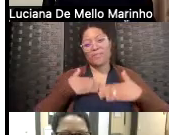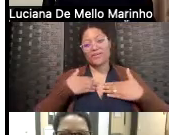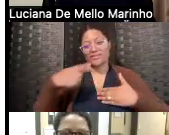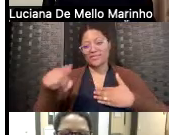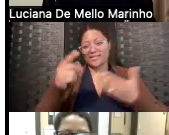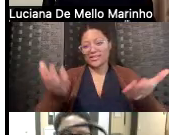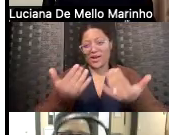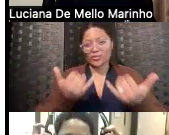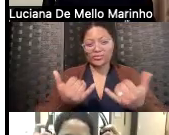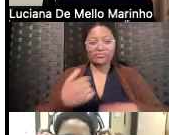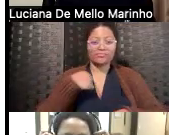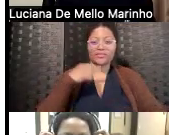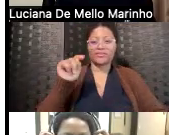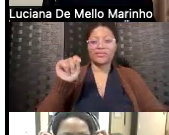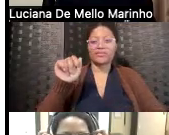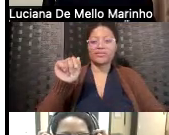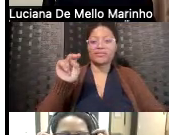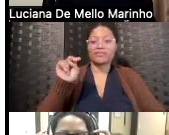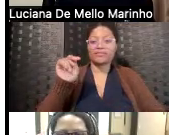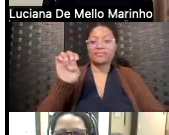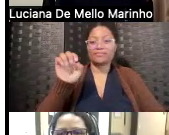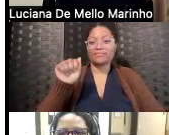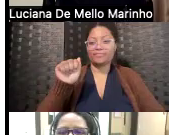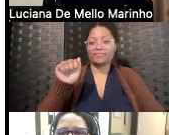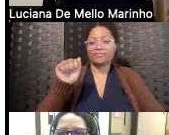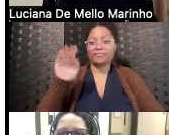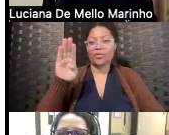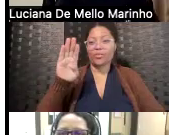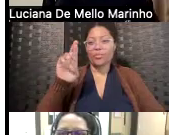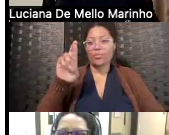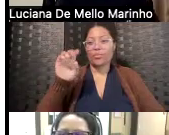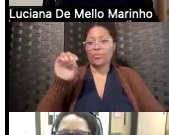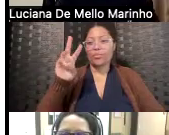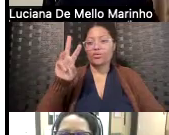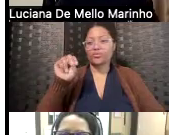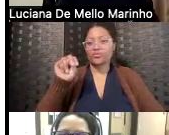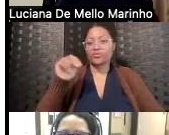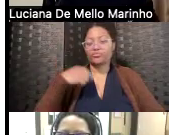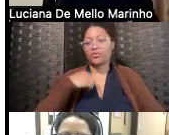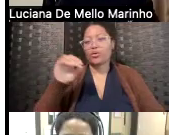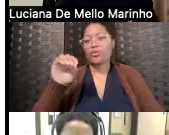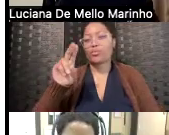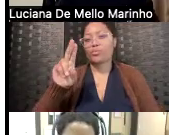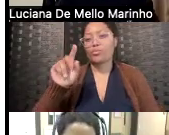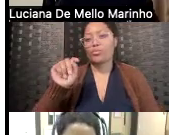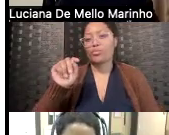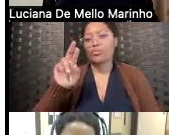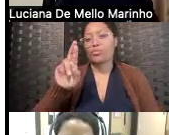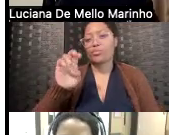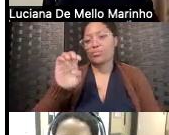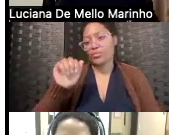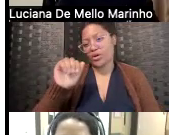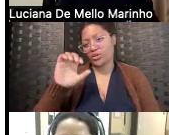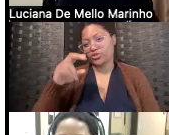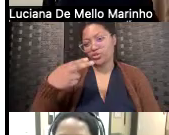Hello, everyone, and I'm happy everybody's here today. My name is Tanae. My last name is Brown,